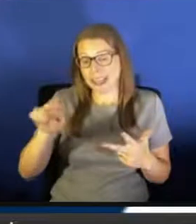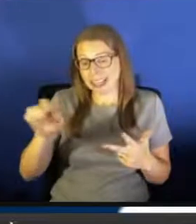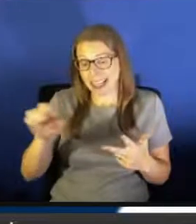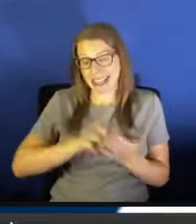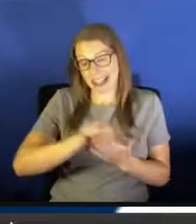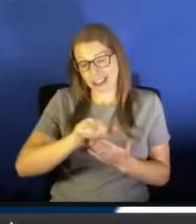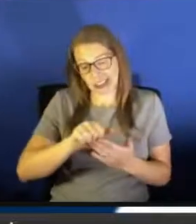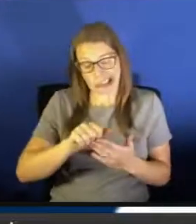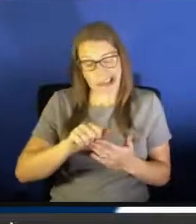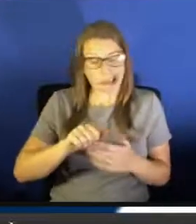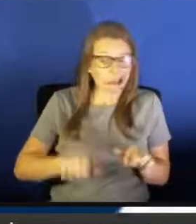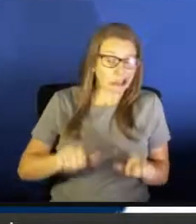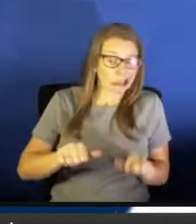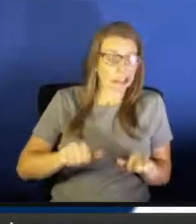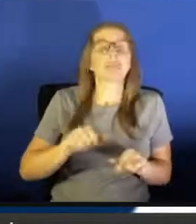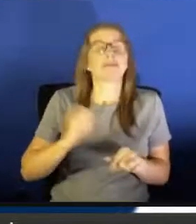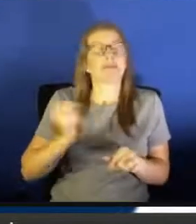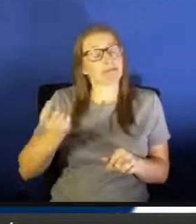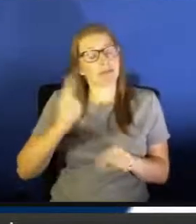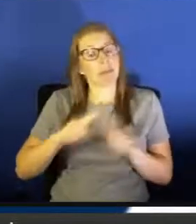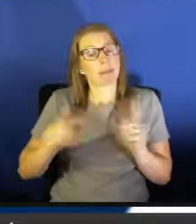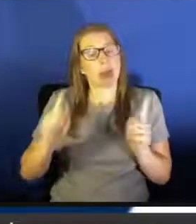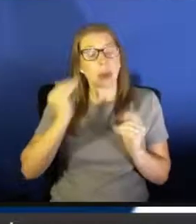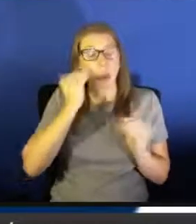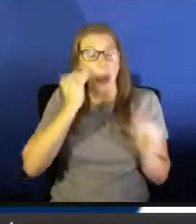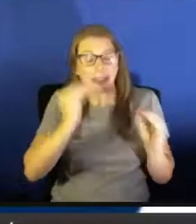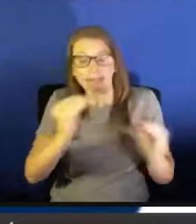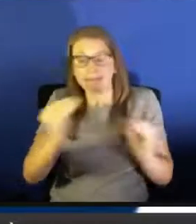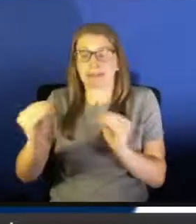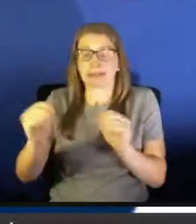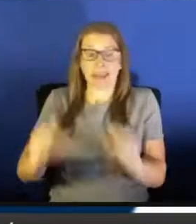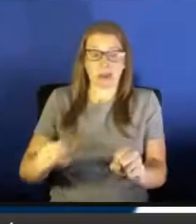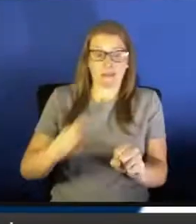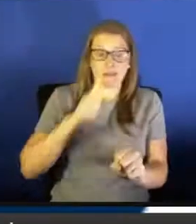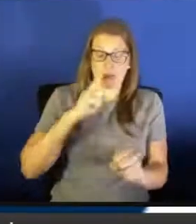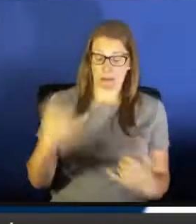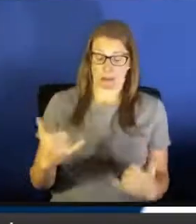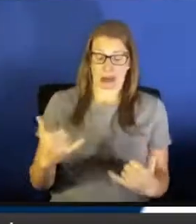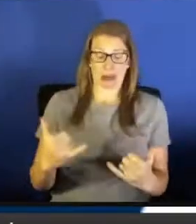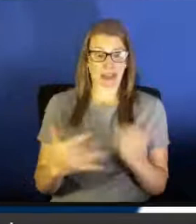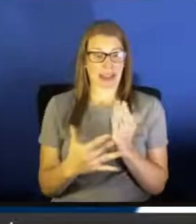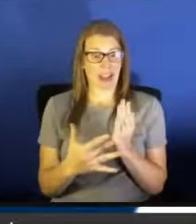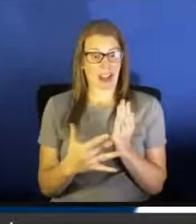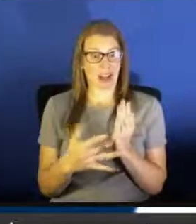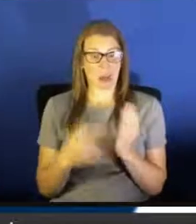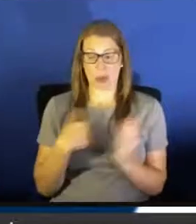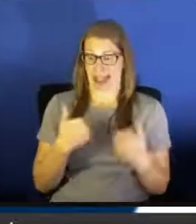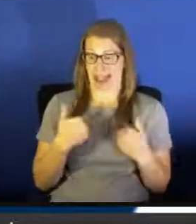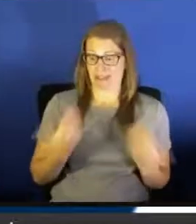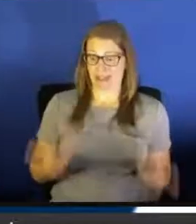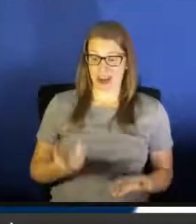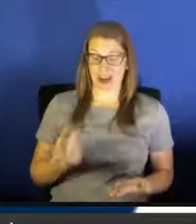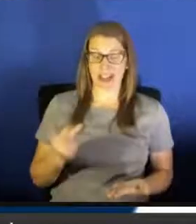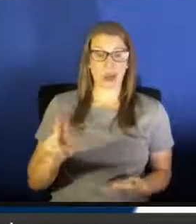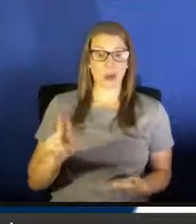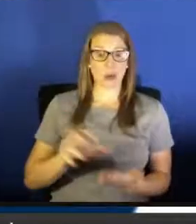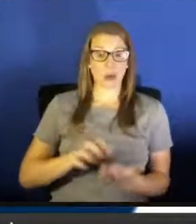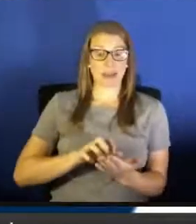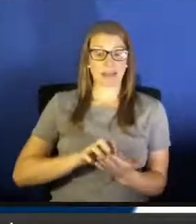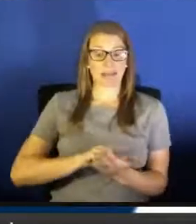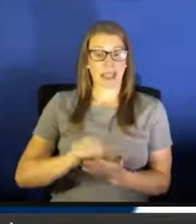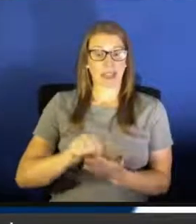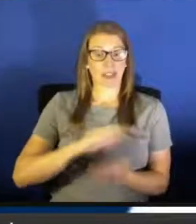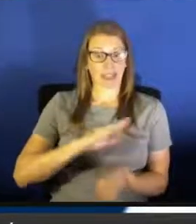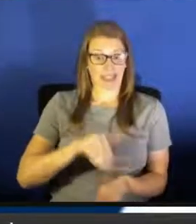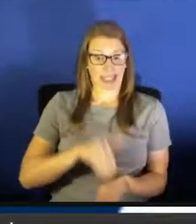raise awareness for the capabilities that the modern technology has, that what we have at the University of Kansas Cancer Center that's specific and